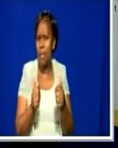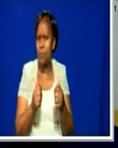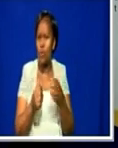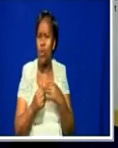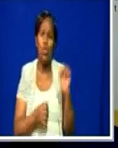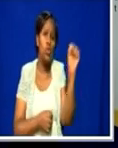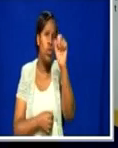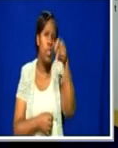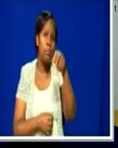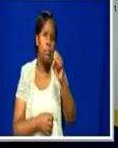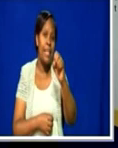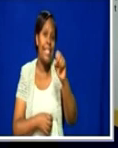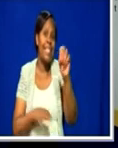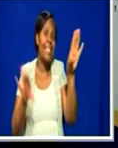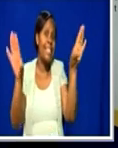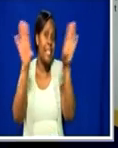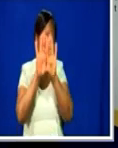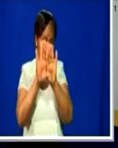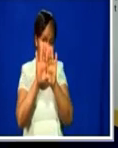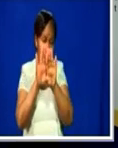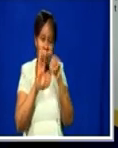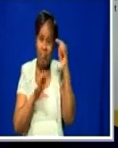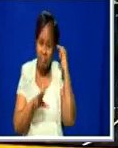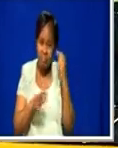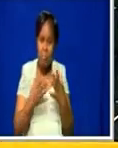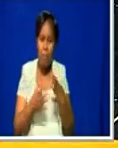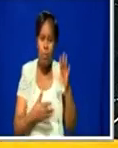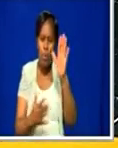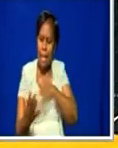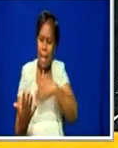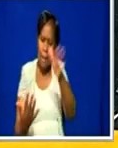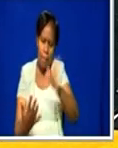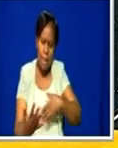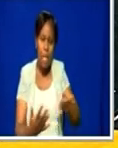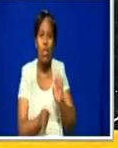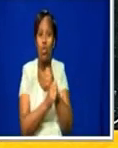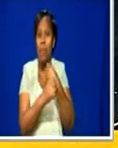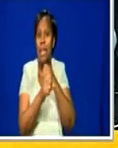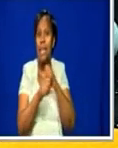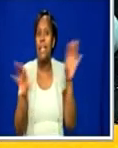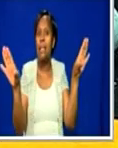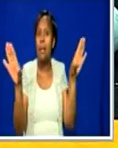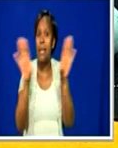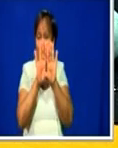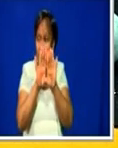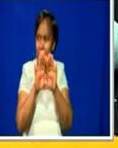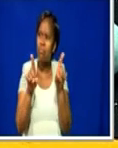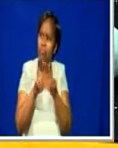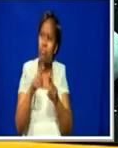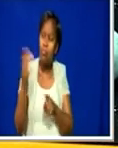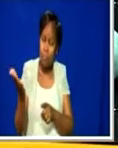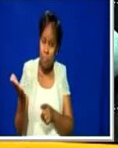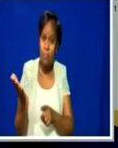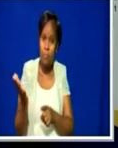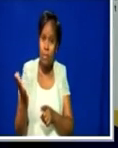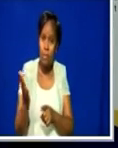space is dark. Exactly. So you can even paint the manila paper to manila make paper. it dark. So And that this it is very cheap. represents, so